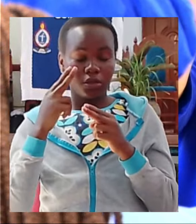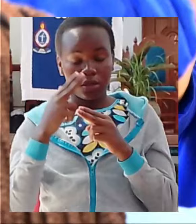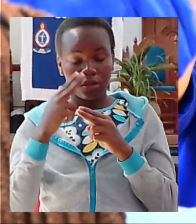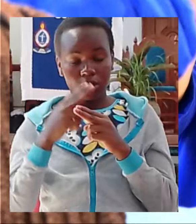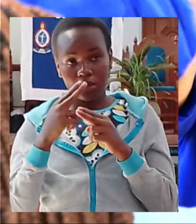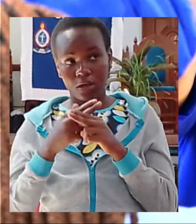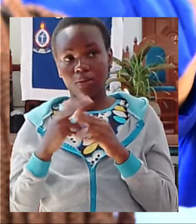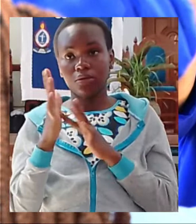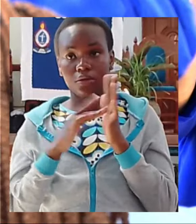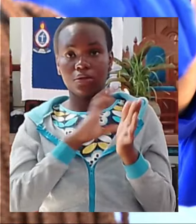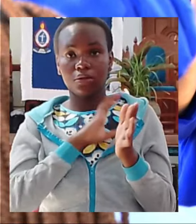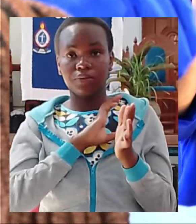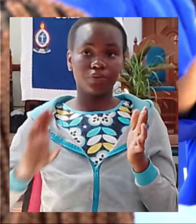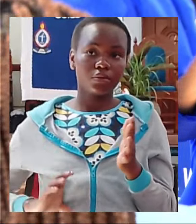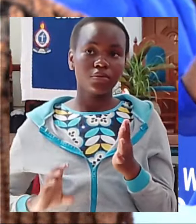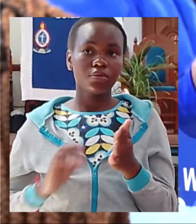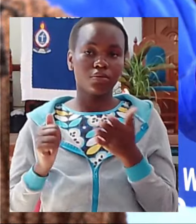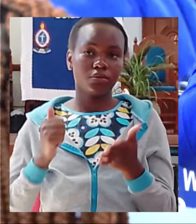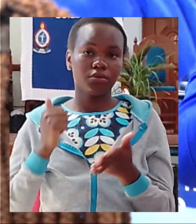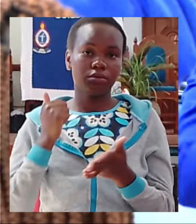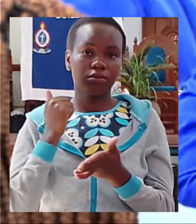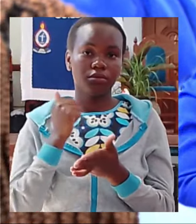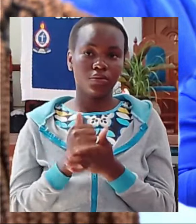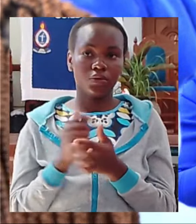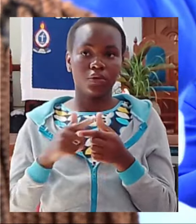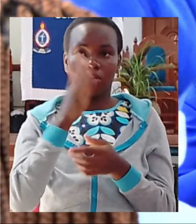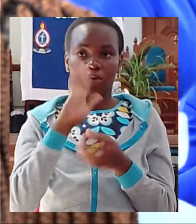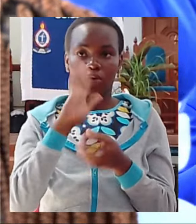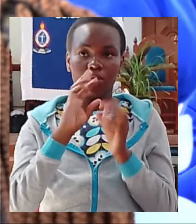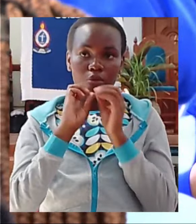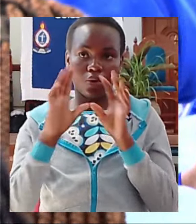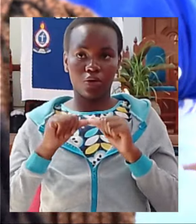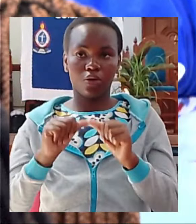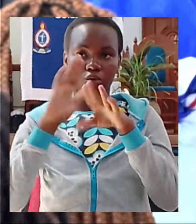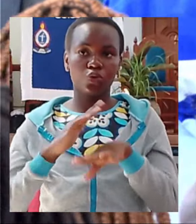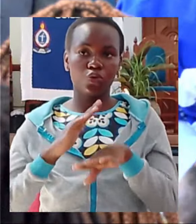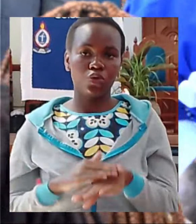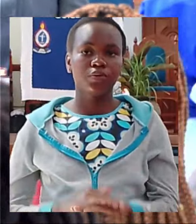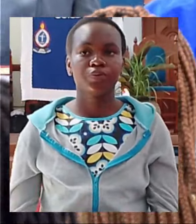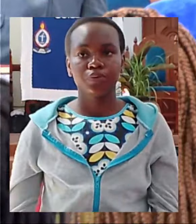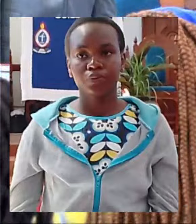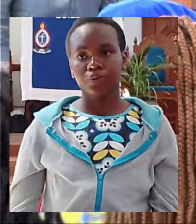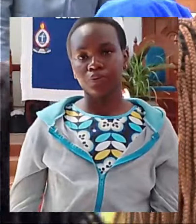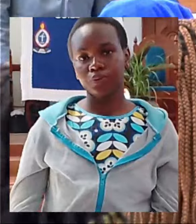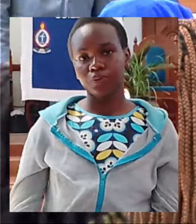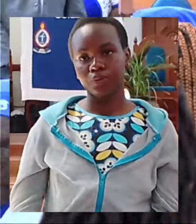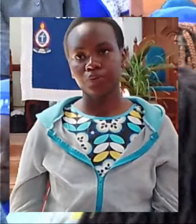Yesu aliye Bwana na Mwokozi wetu. Amen. May God bless you and continue to do you good. Amen.